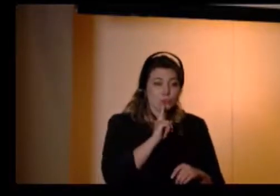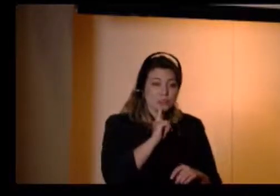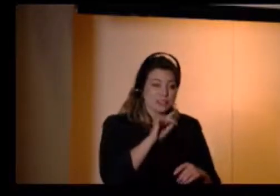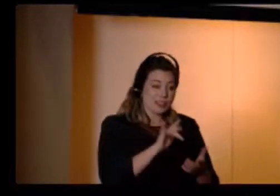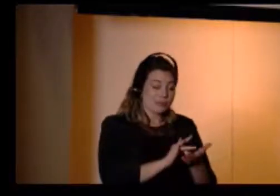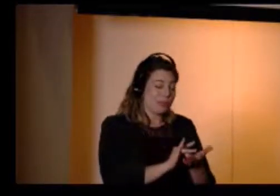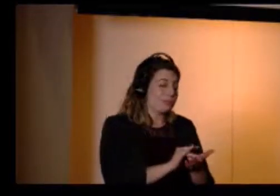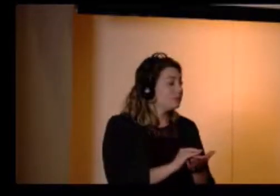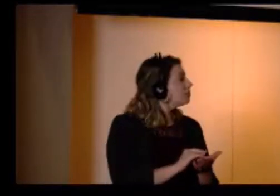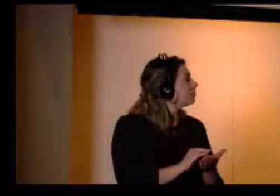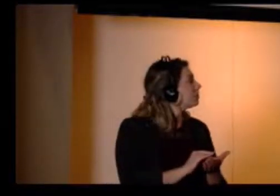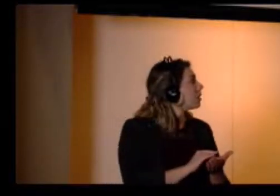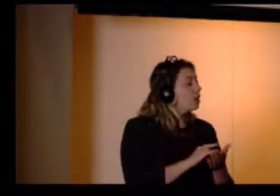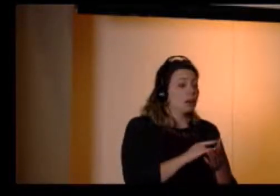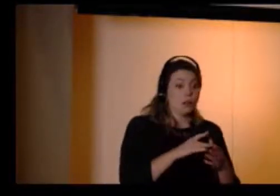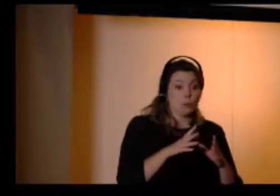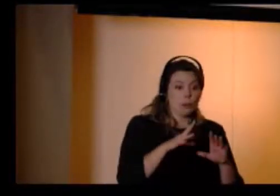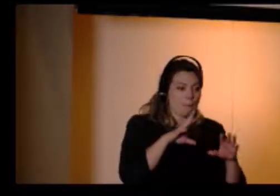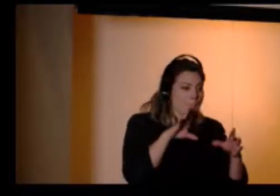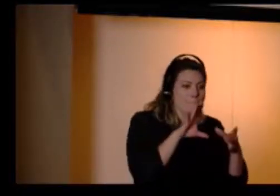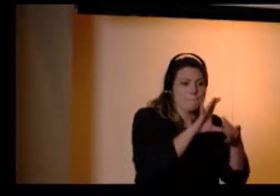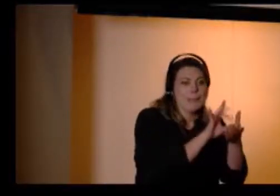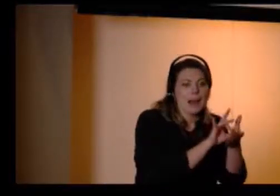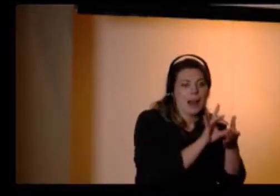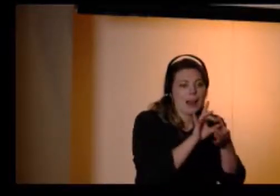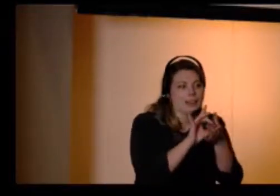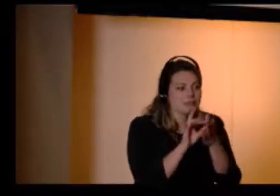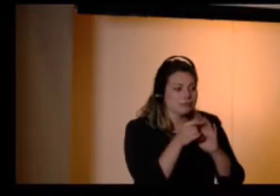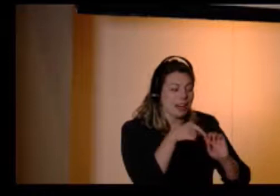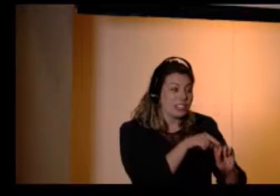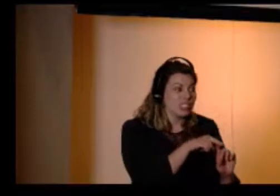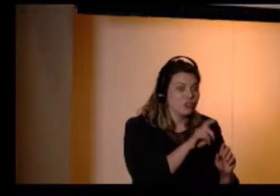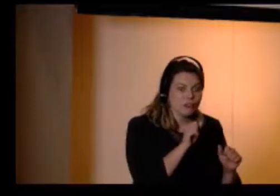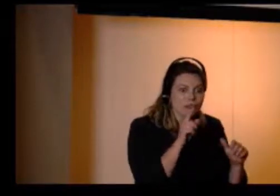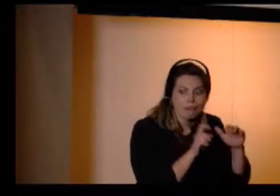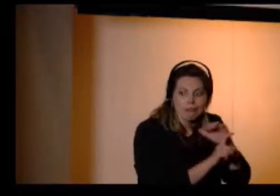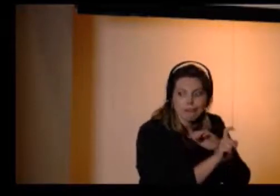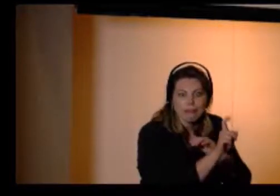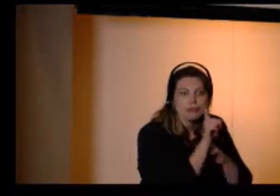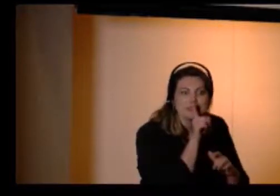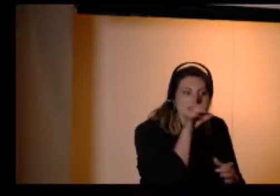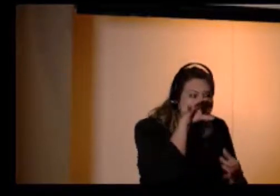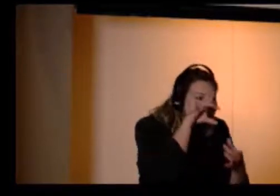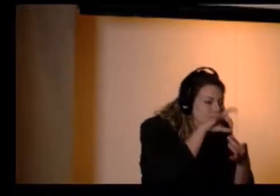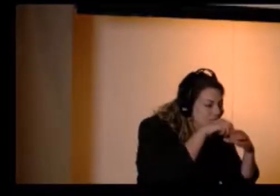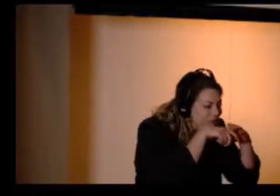look all around. And his hobby is spelunking, cave exploring. So he